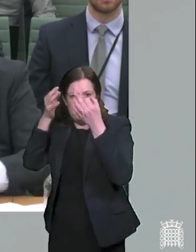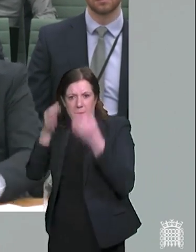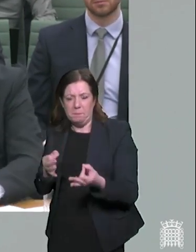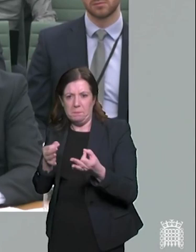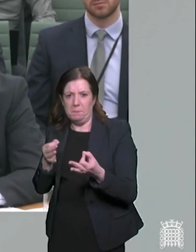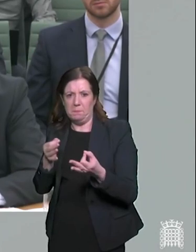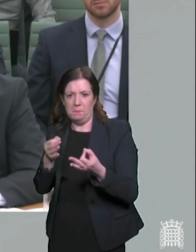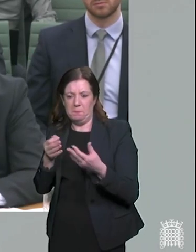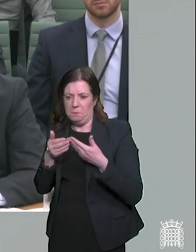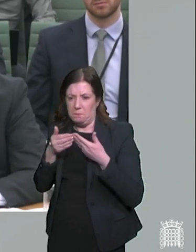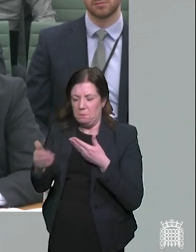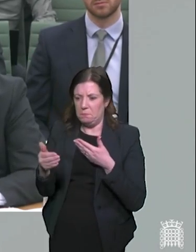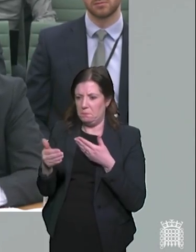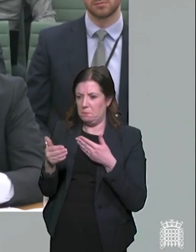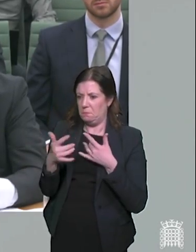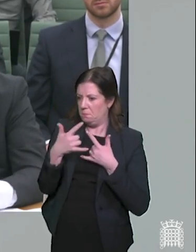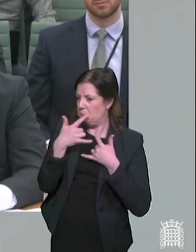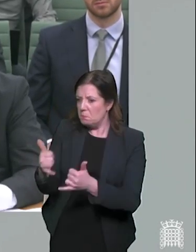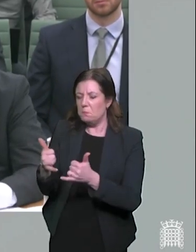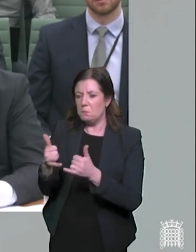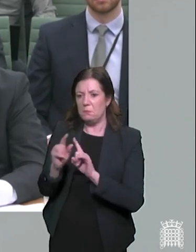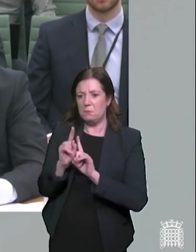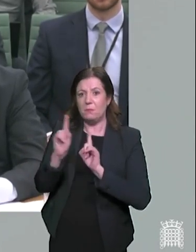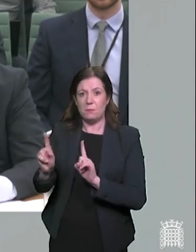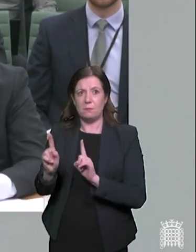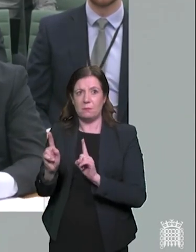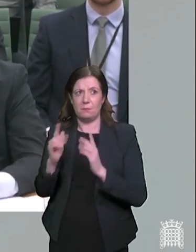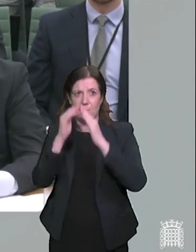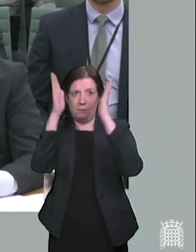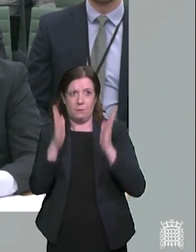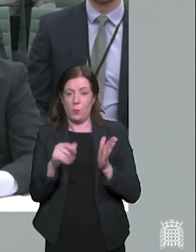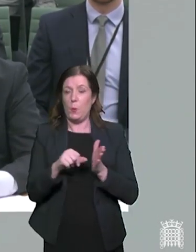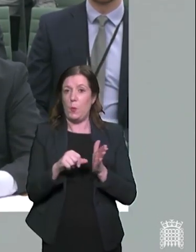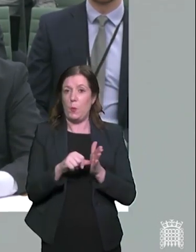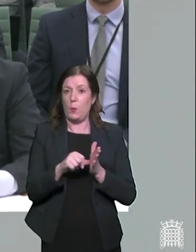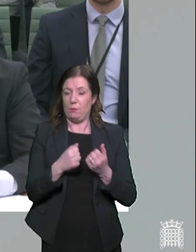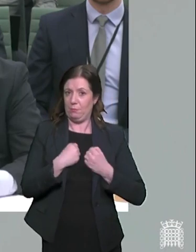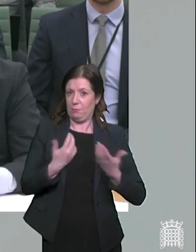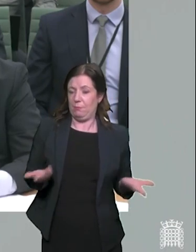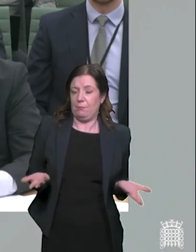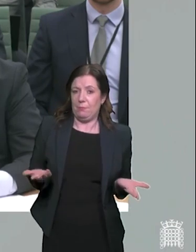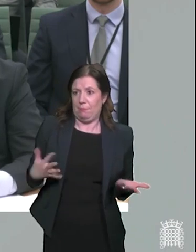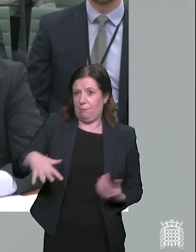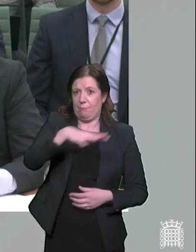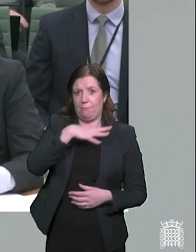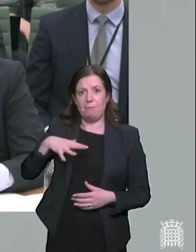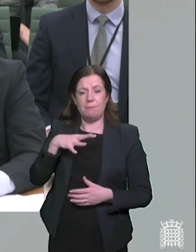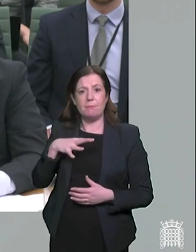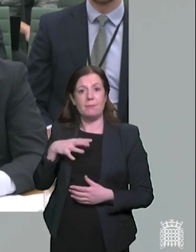drill sergeant precision, particularly in difficult circumstances such as the ones in which we were